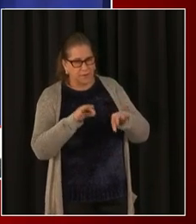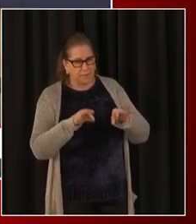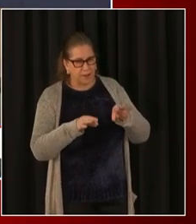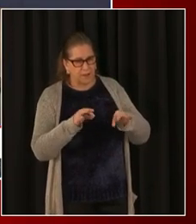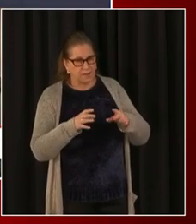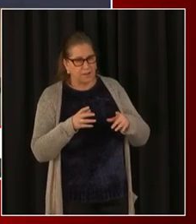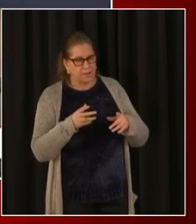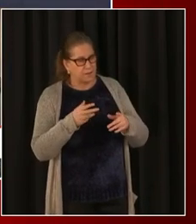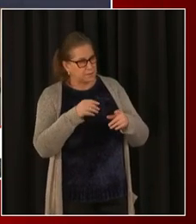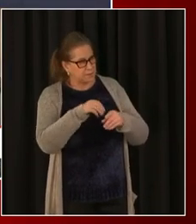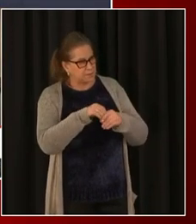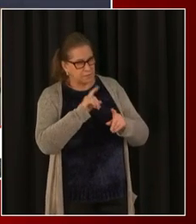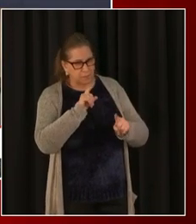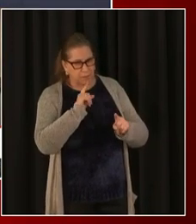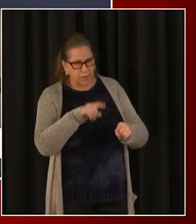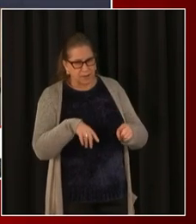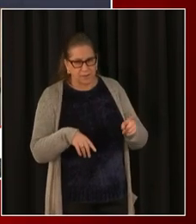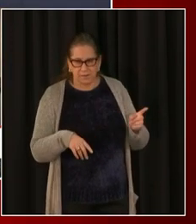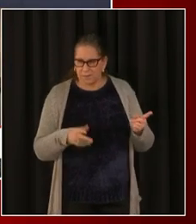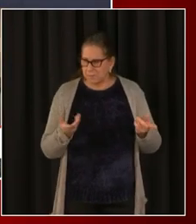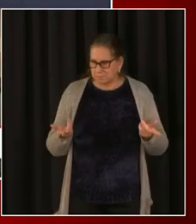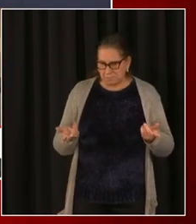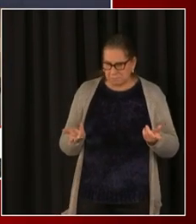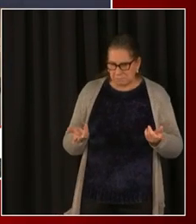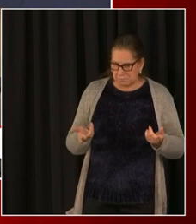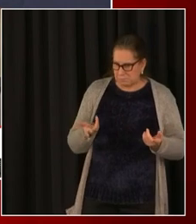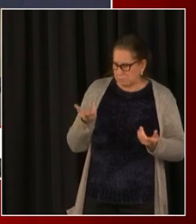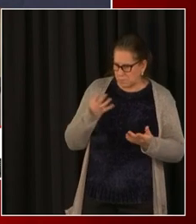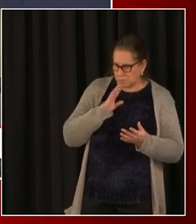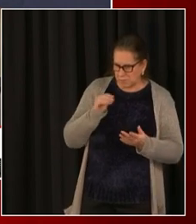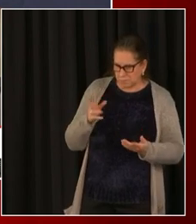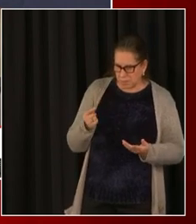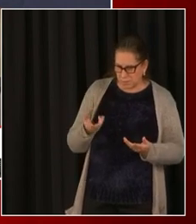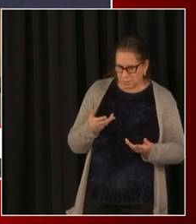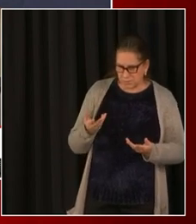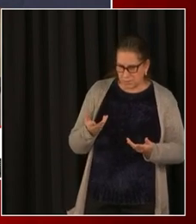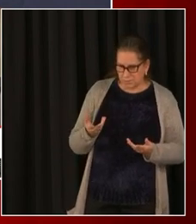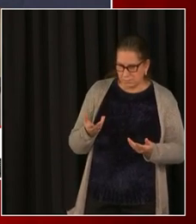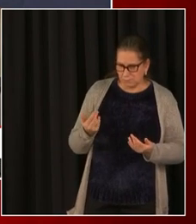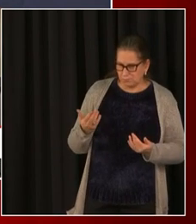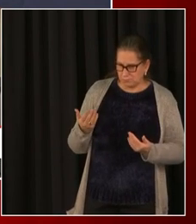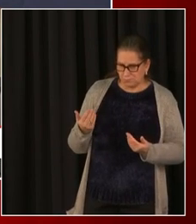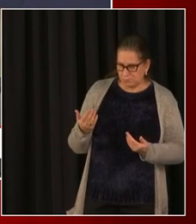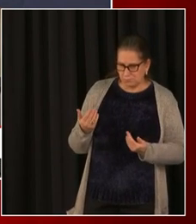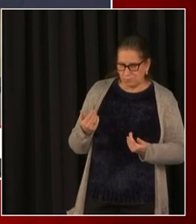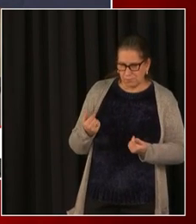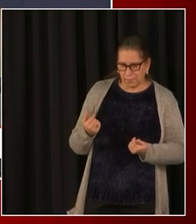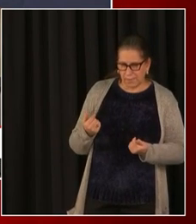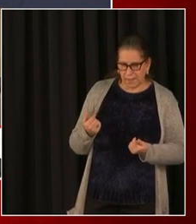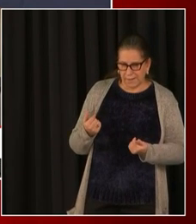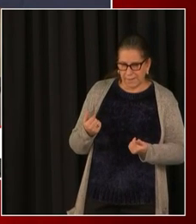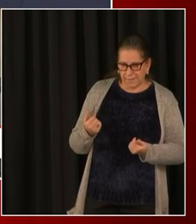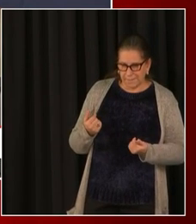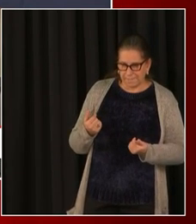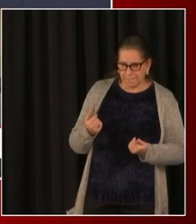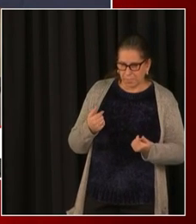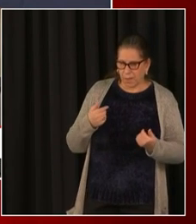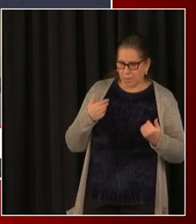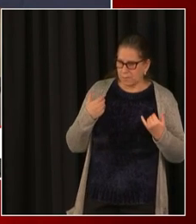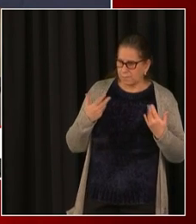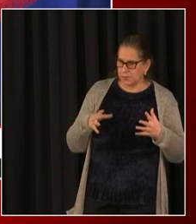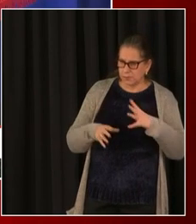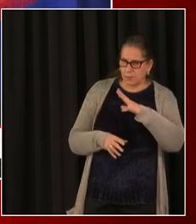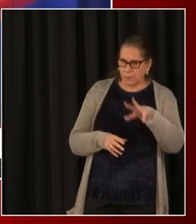I'm not sure if I follow what you mean, Stephanie, but I'm sure through a comprehensive examination